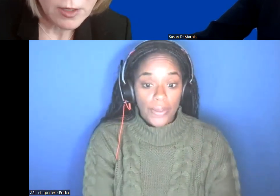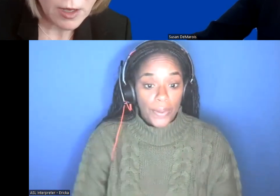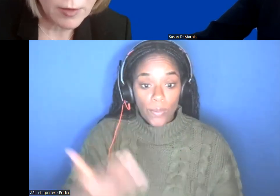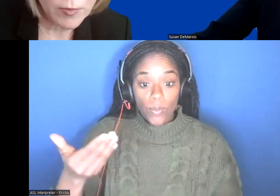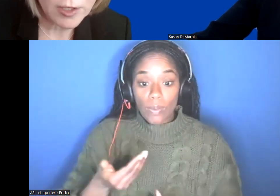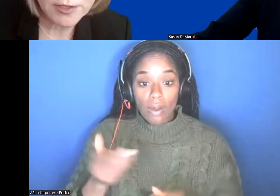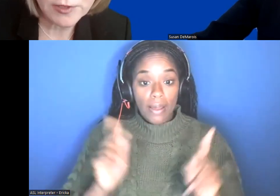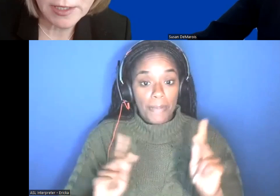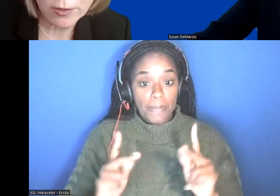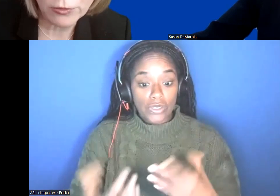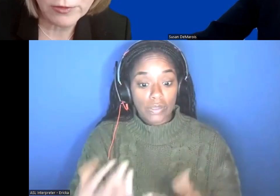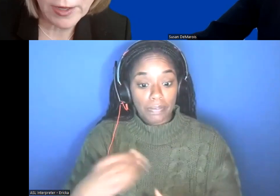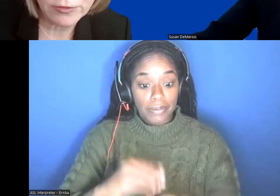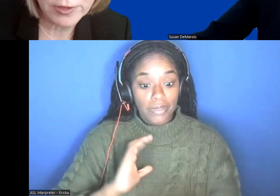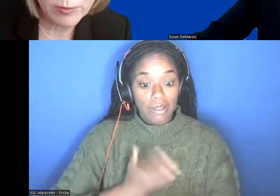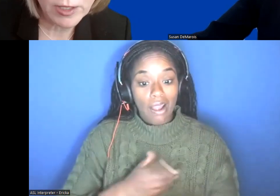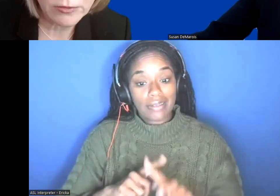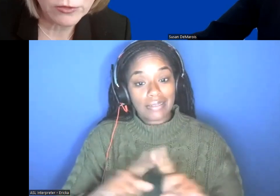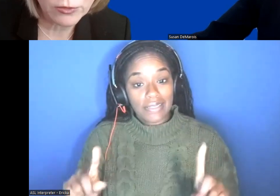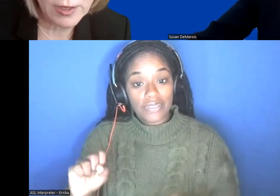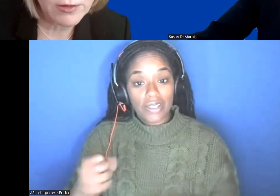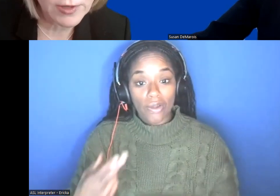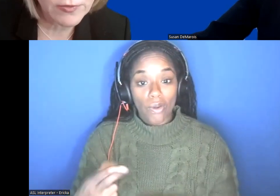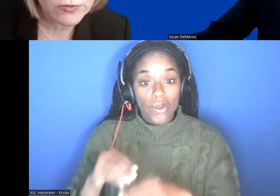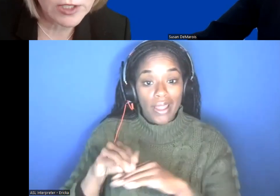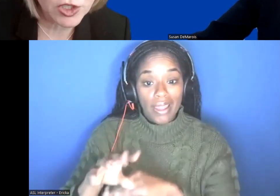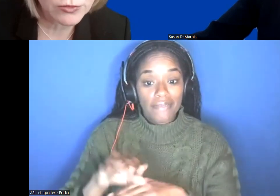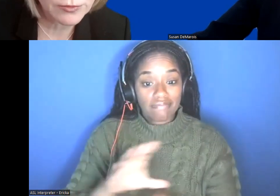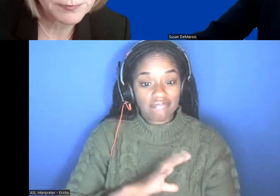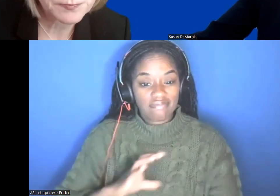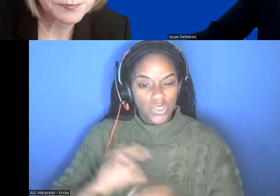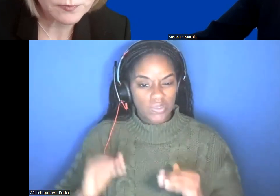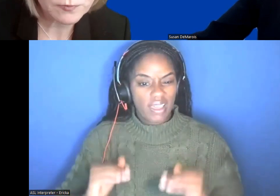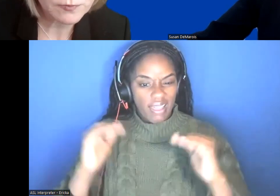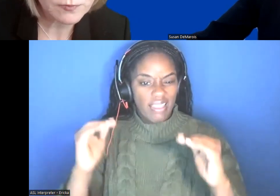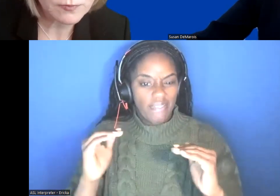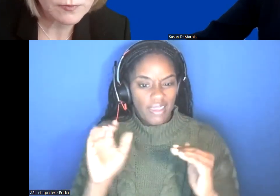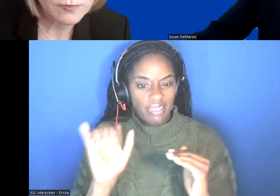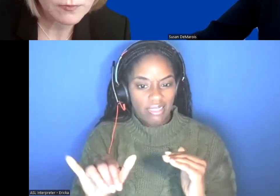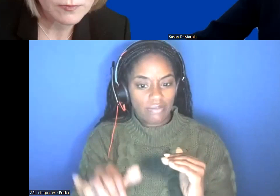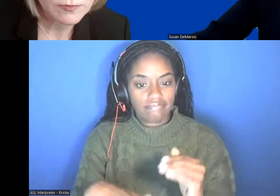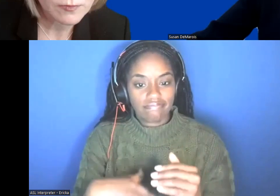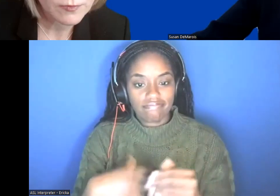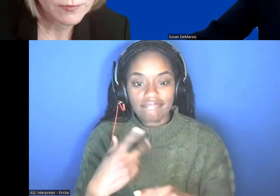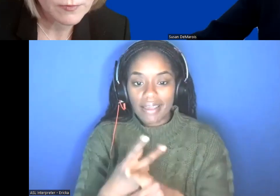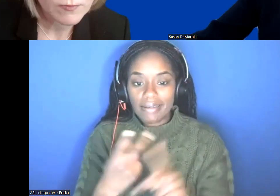in our different stakeholder advisory committees to elevate those issues.